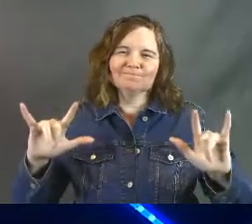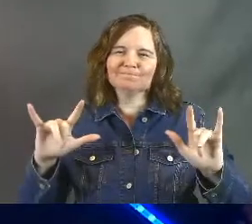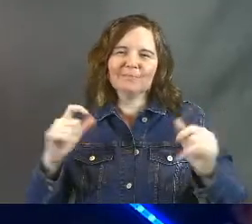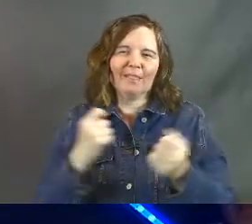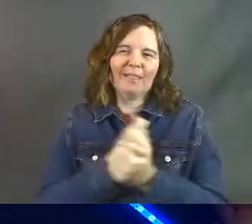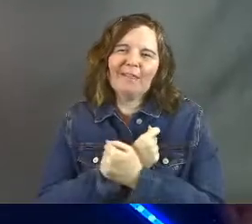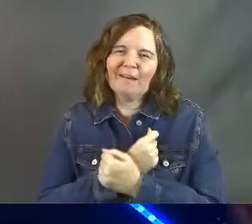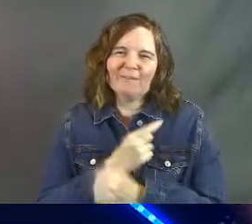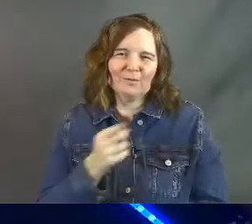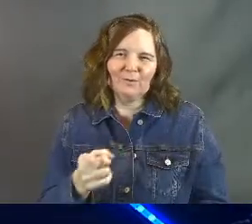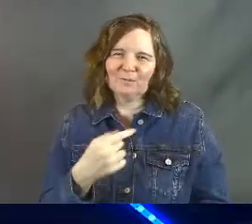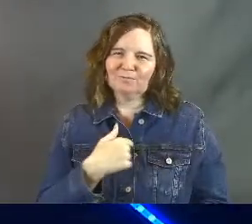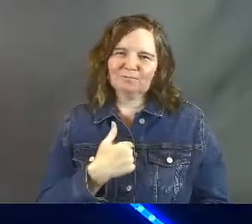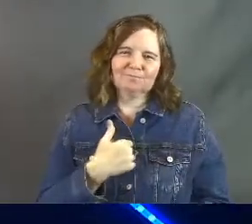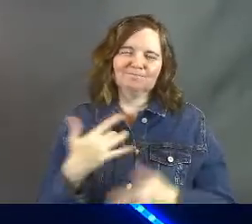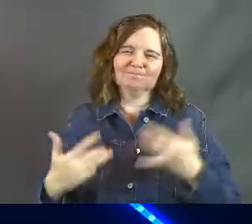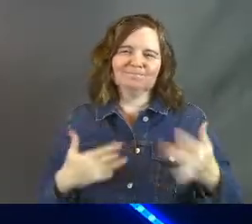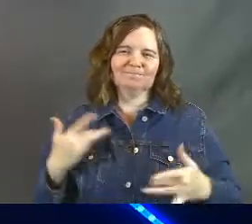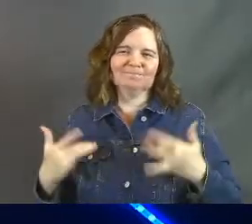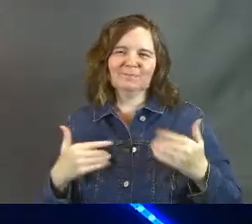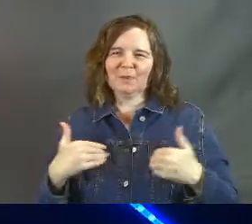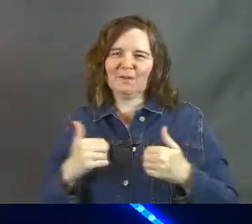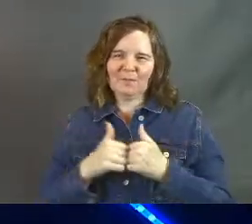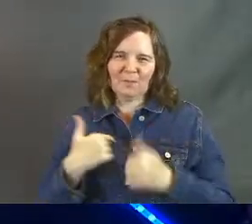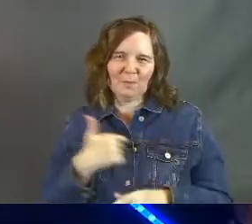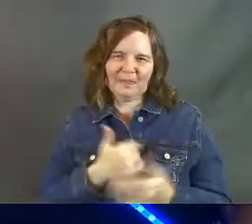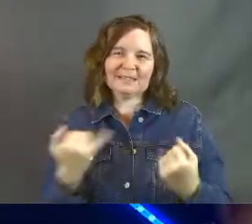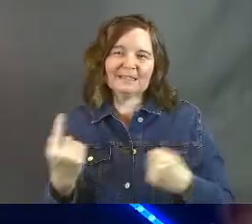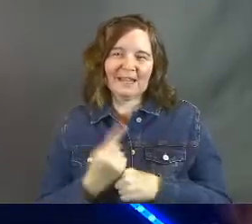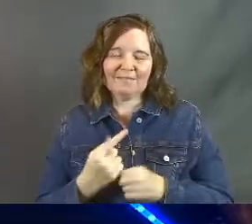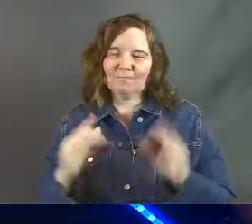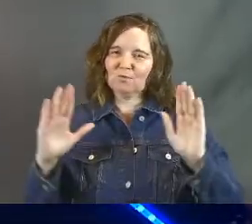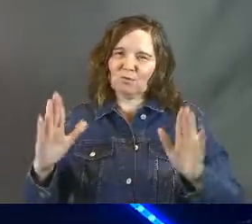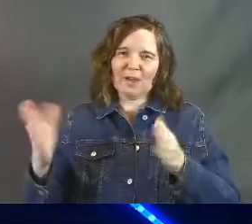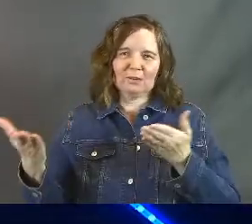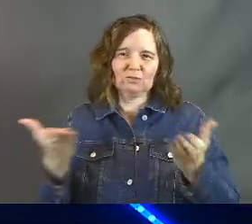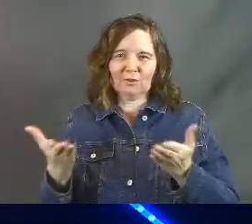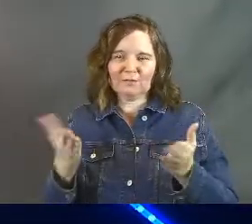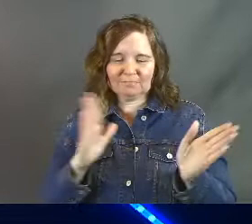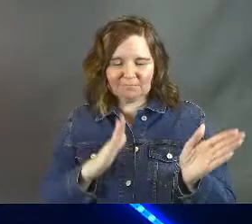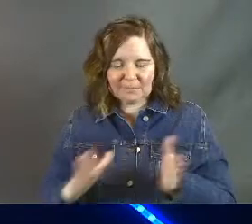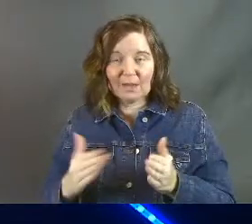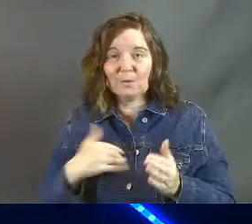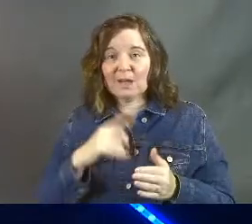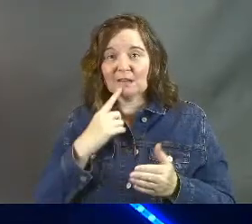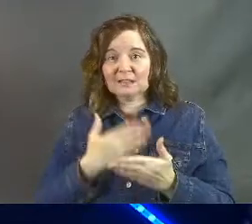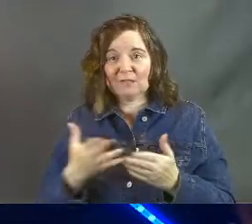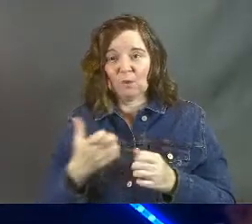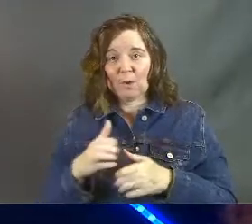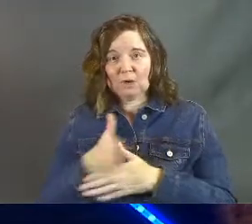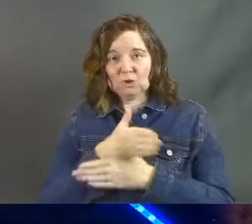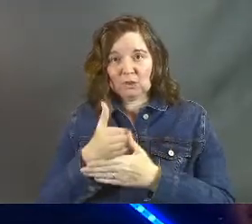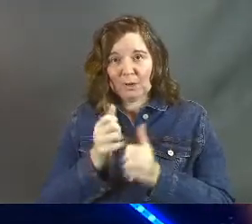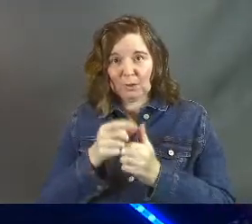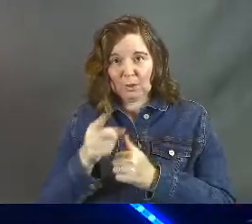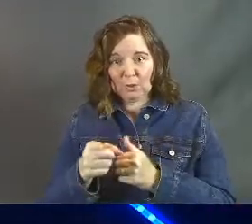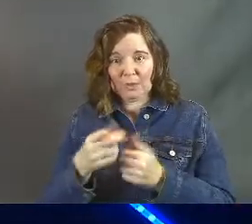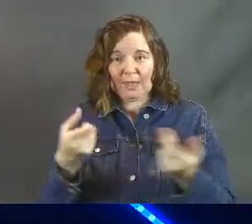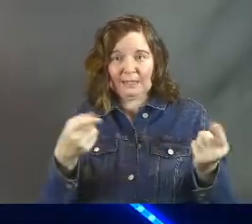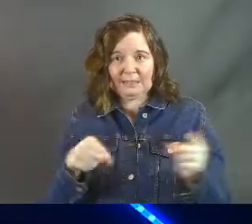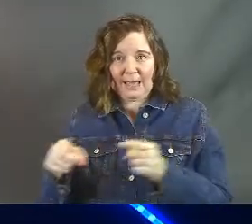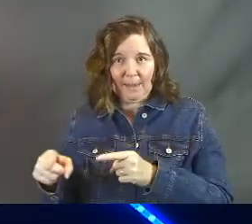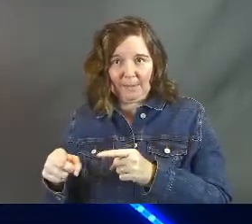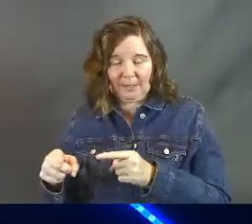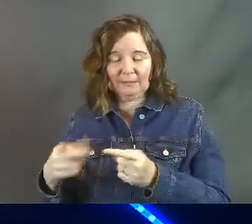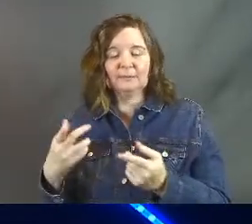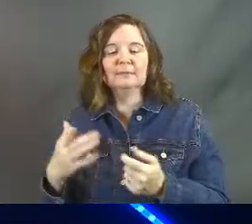love you. We love you. We are so excited to have you with us today. We've got a great service planned. We've actually got some stuff that we want to share with you guys that is happening